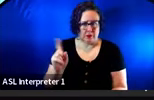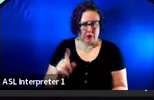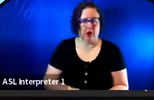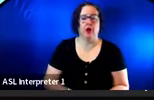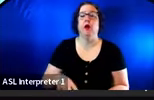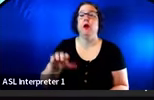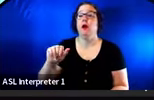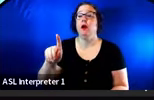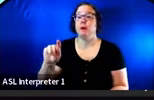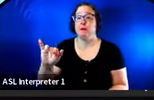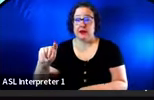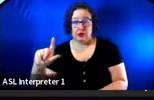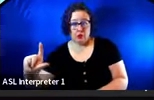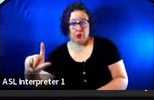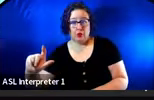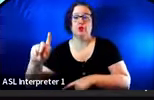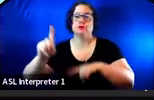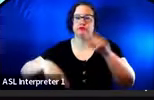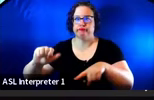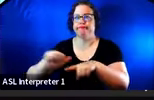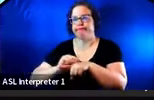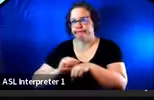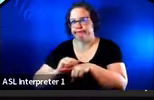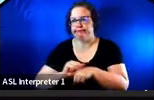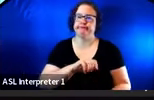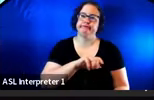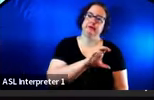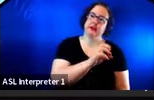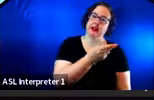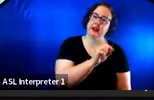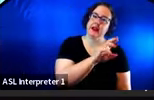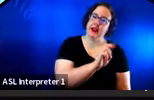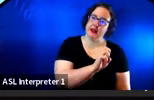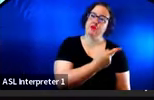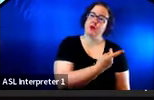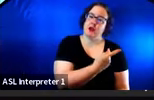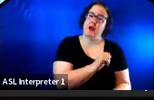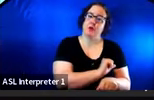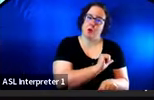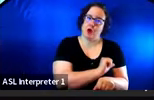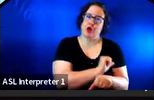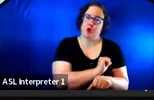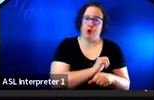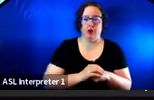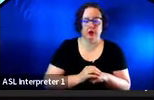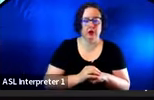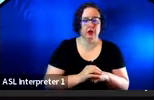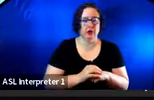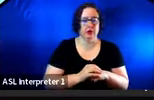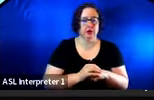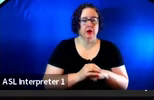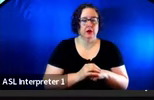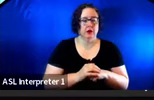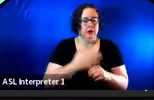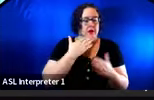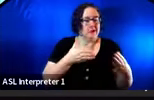and different. Catherine Crowley and I have been working on this plan to hatch up a good